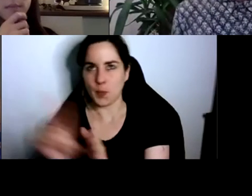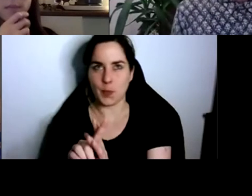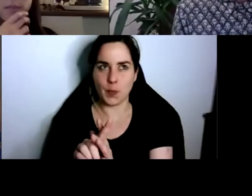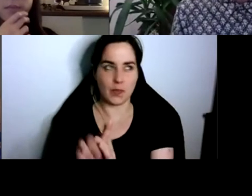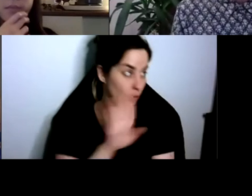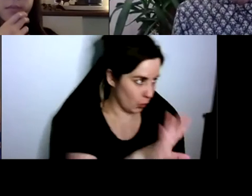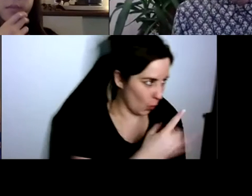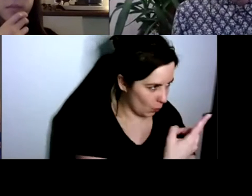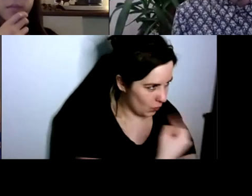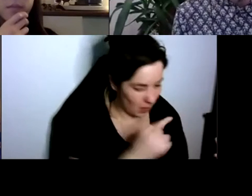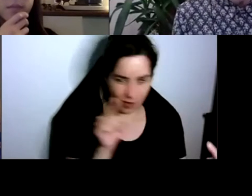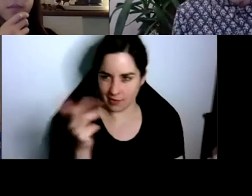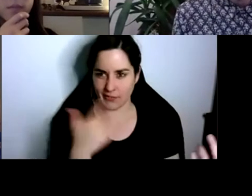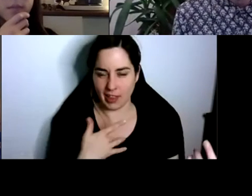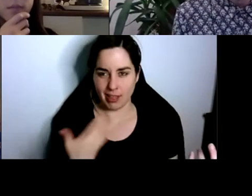that